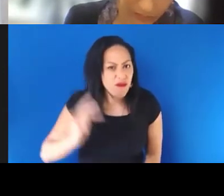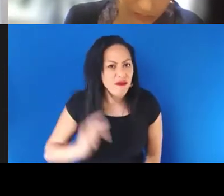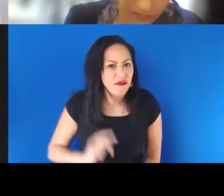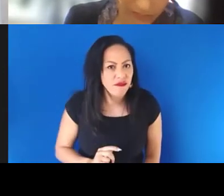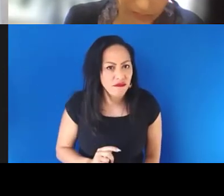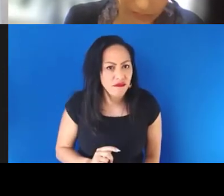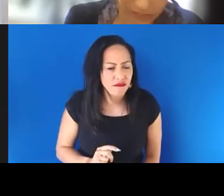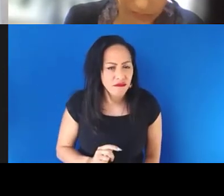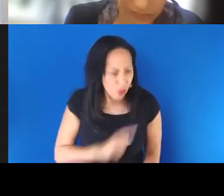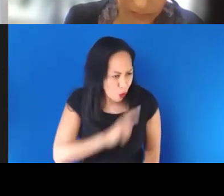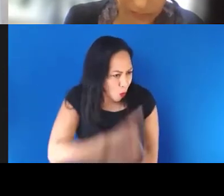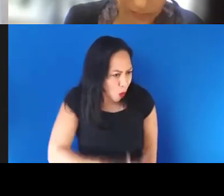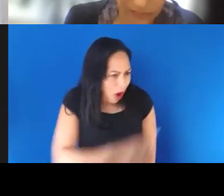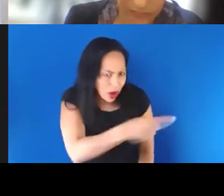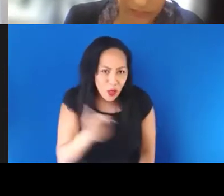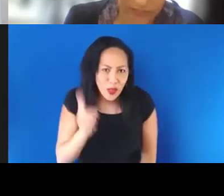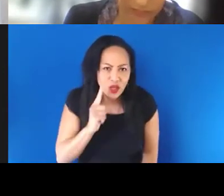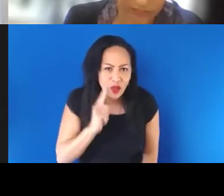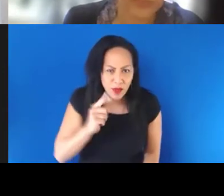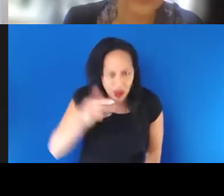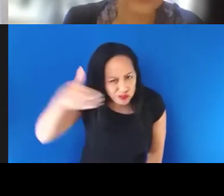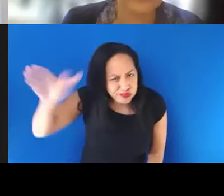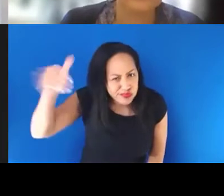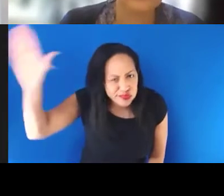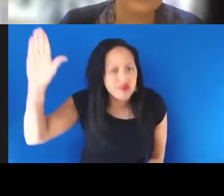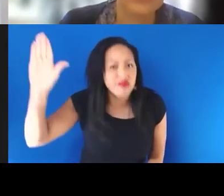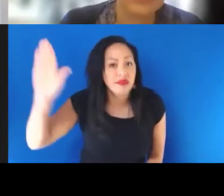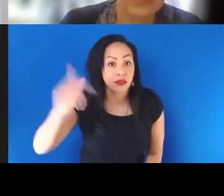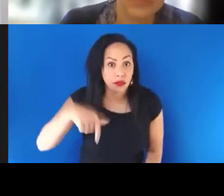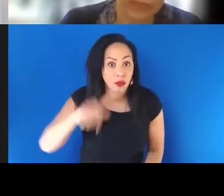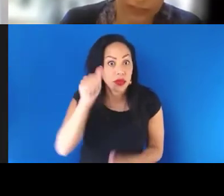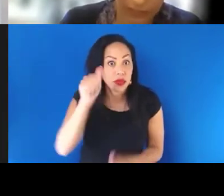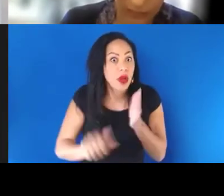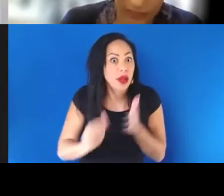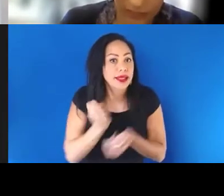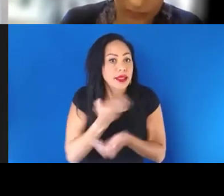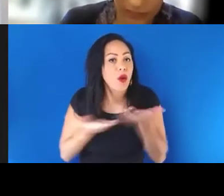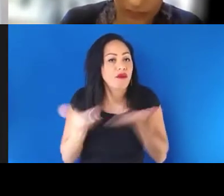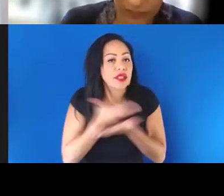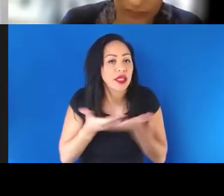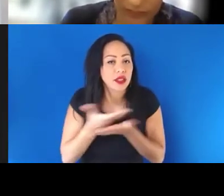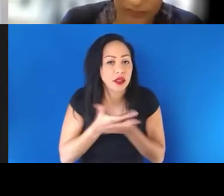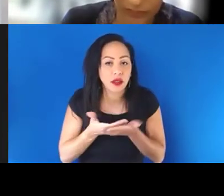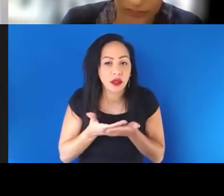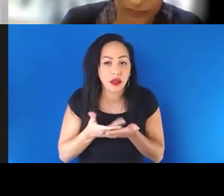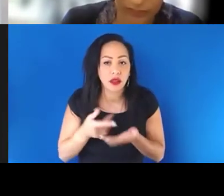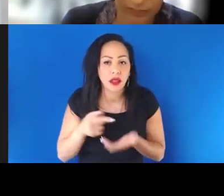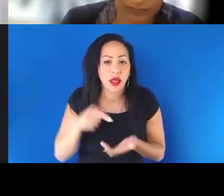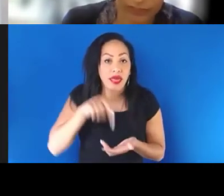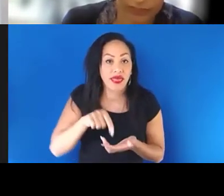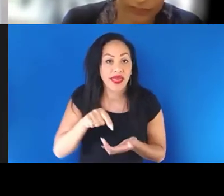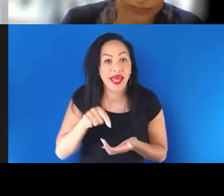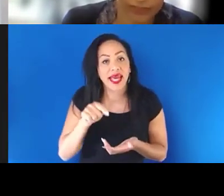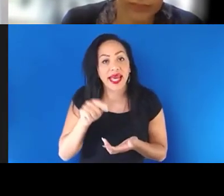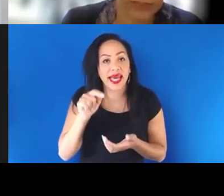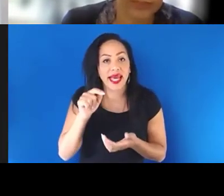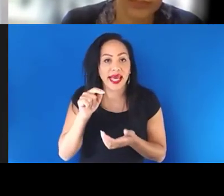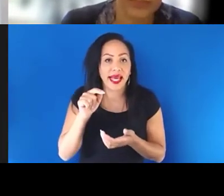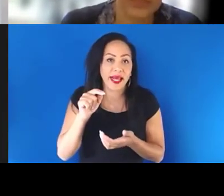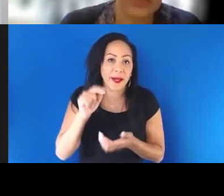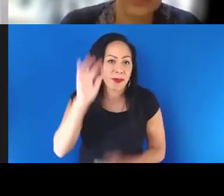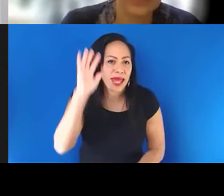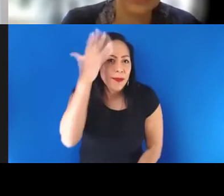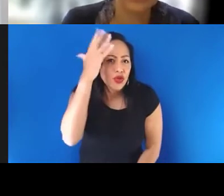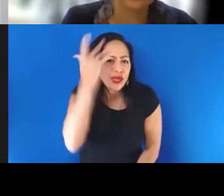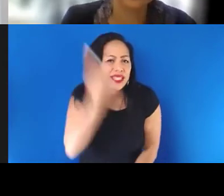them to piss off? And when we started these conversations, their imageries of themselves, their